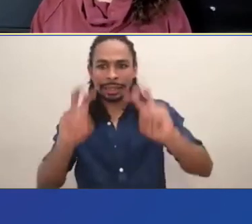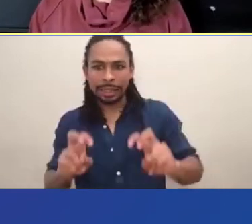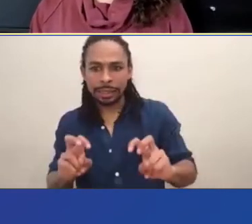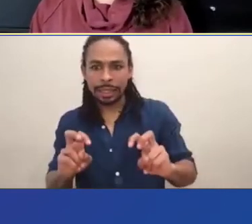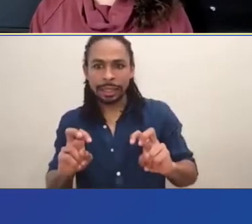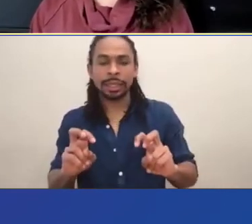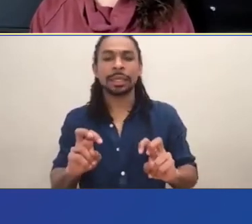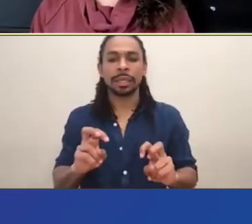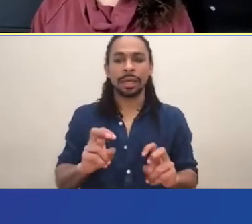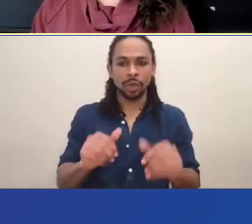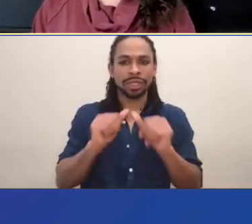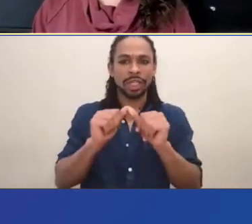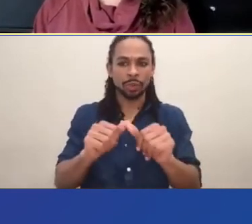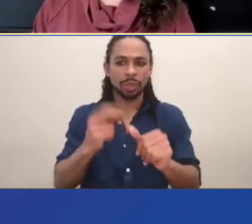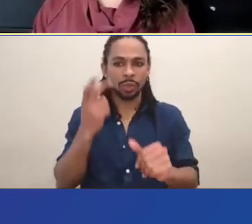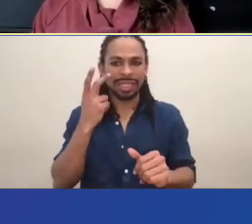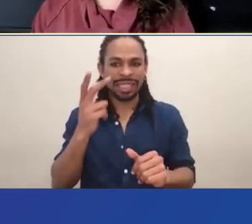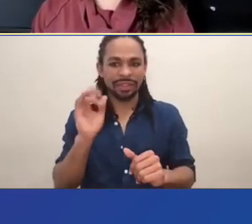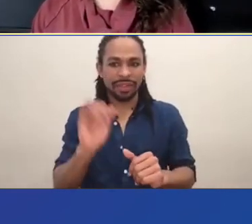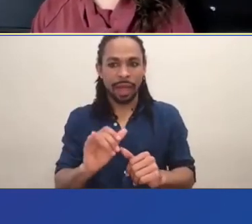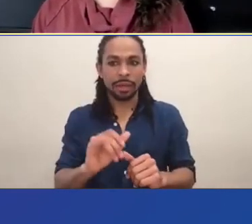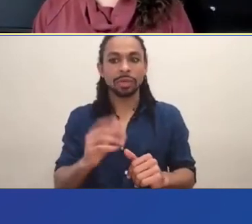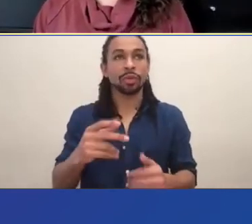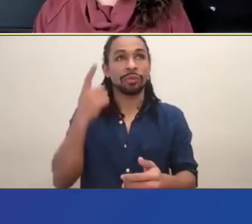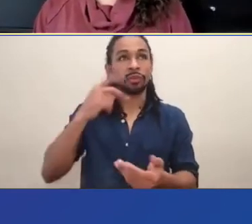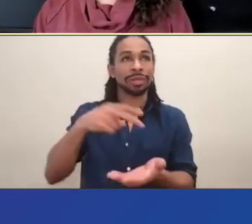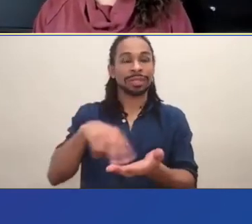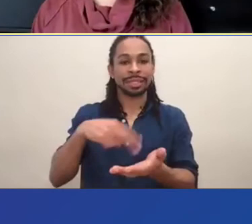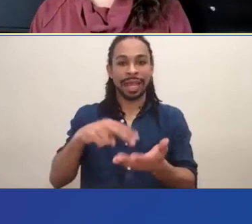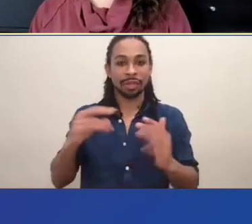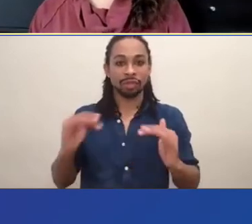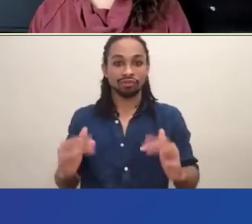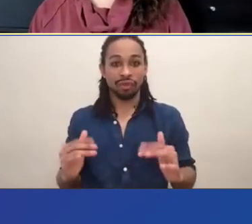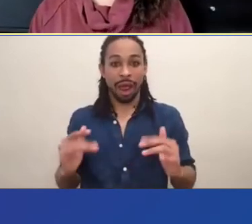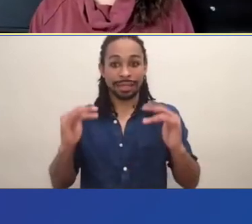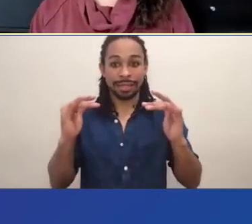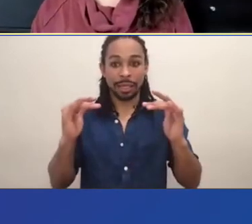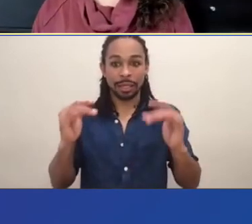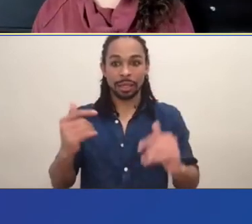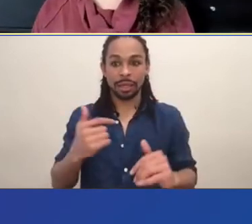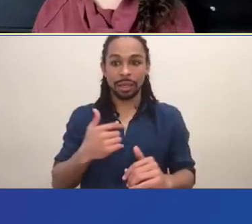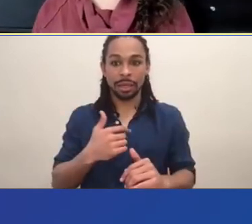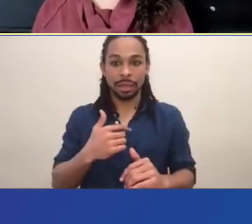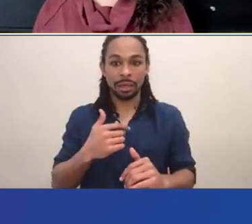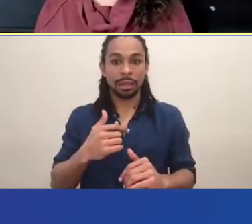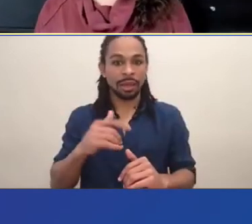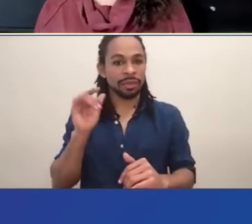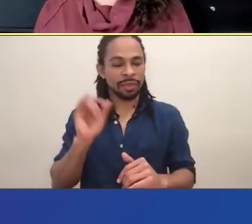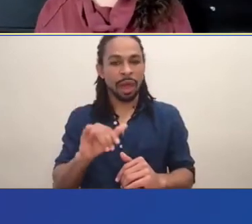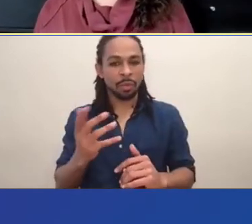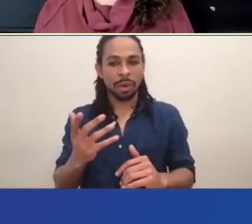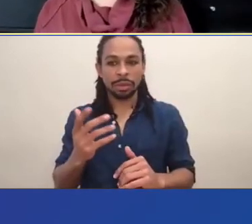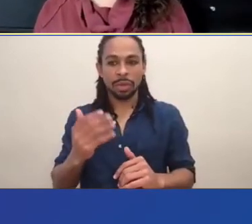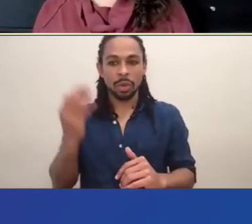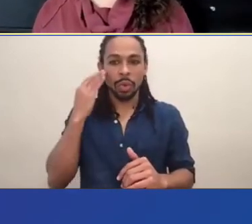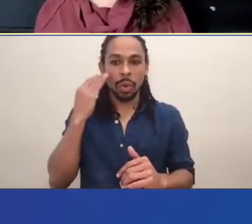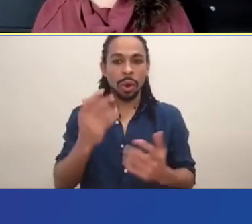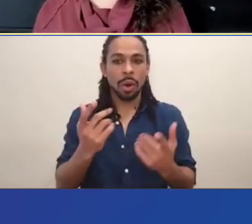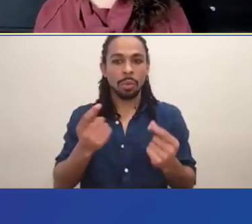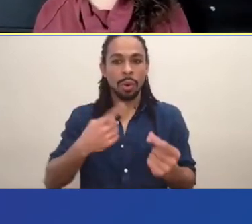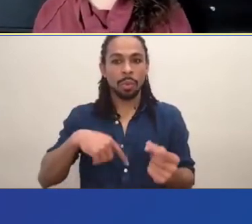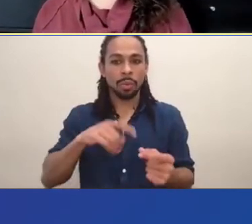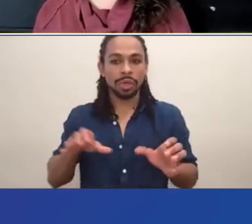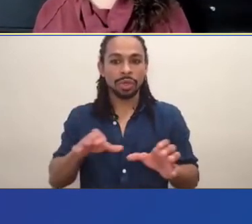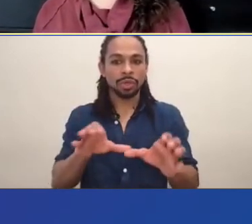see it. I think for Dance Rising, it was knowing that what we were doing was creating a platform